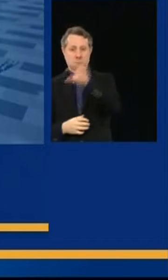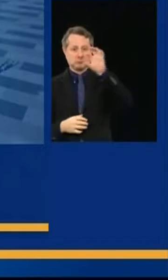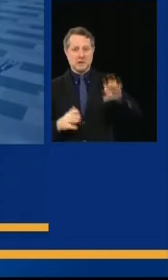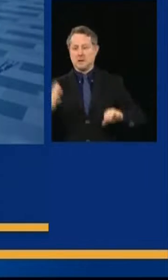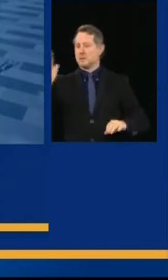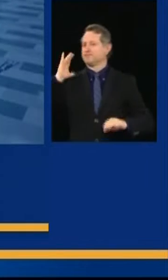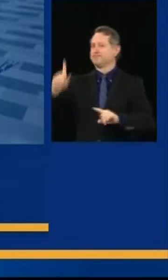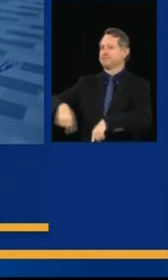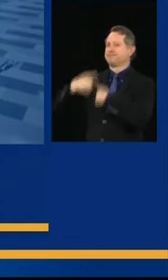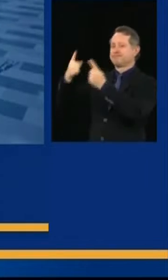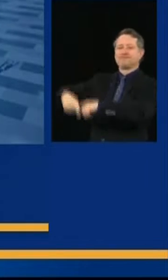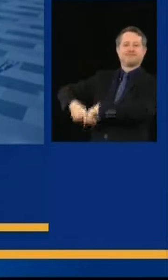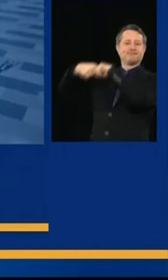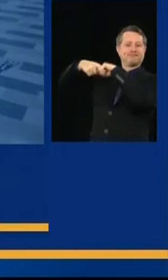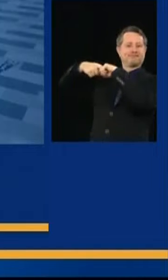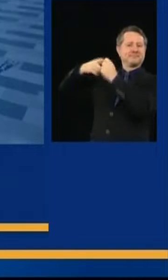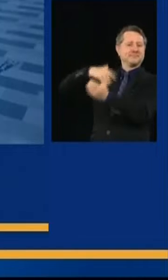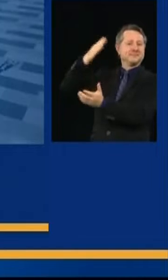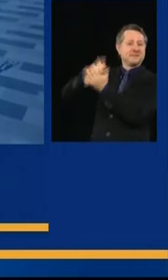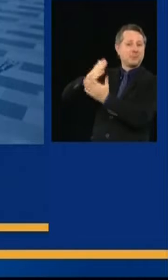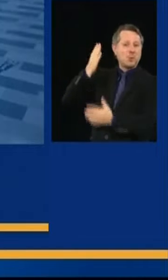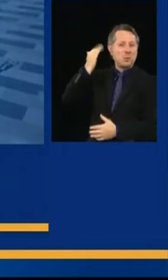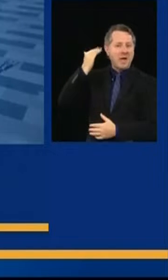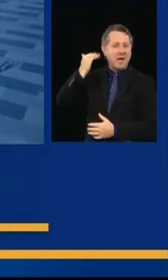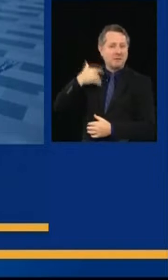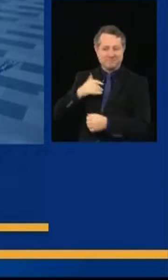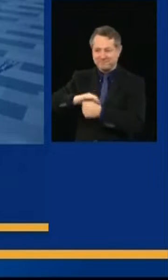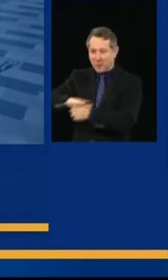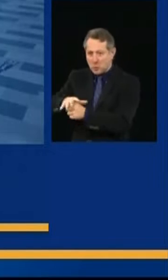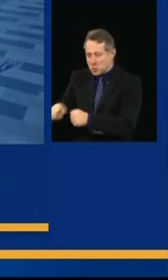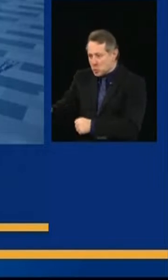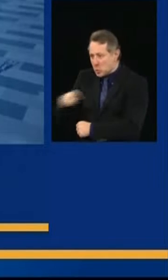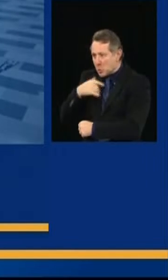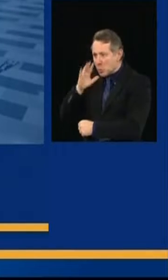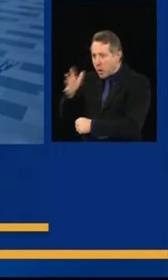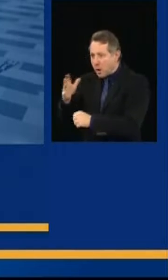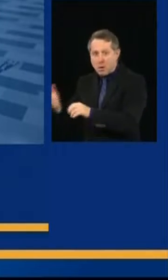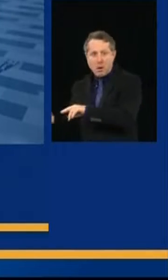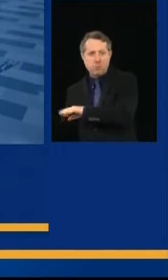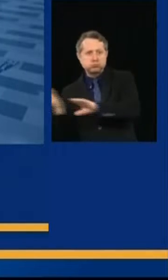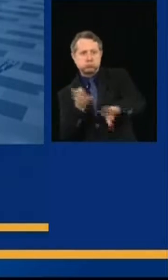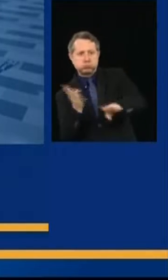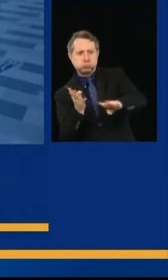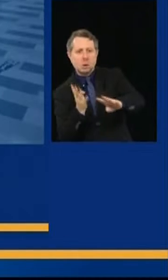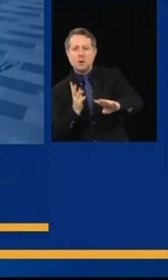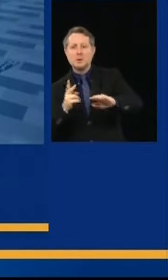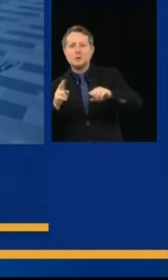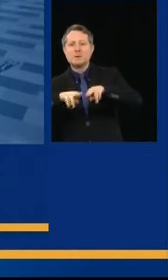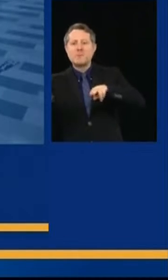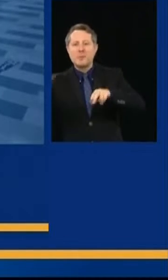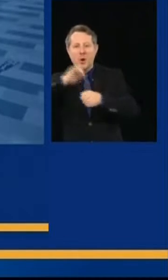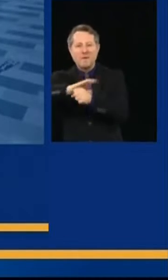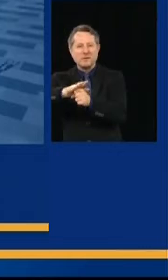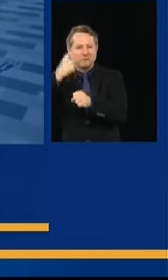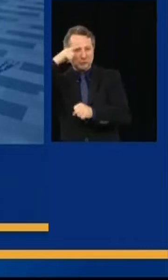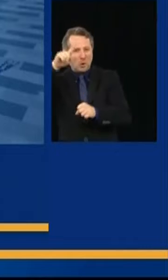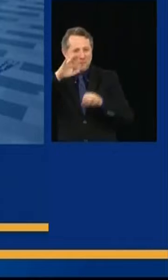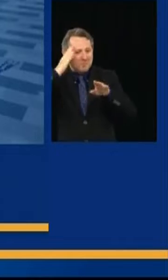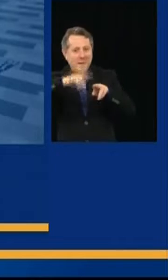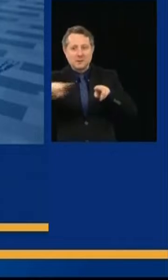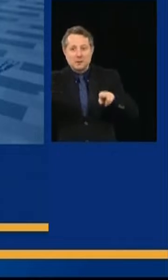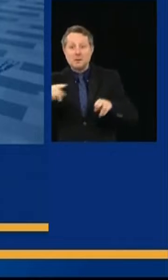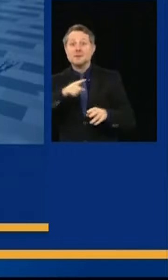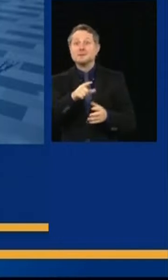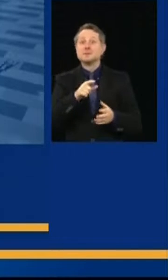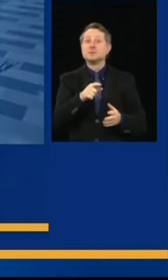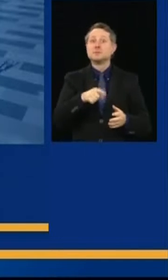had additional hospital capacity for COVID patients. But as the COVID number of